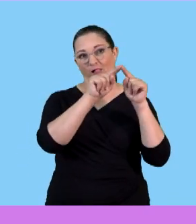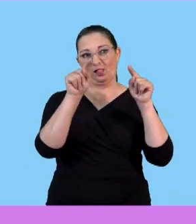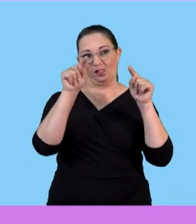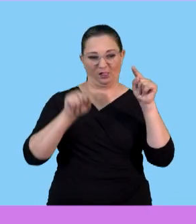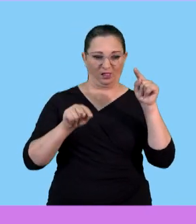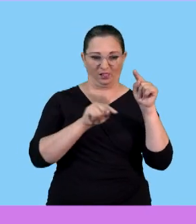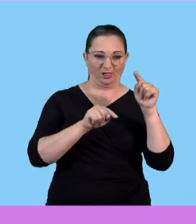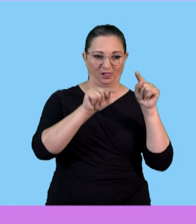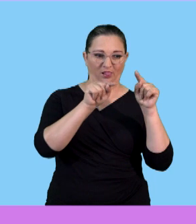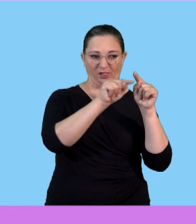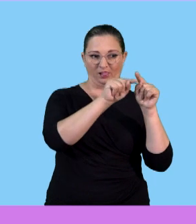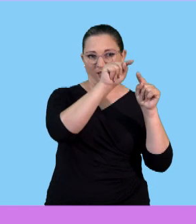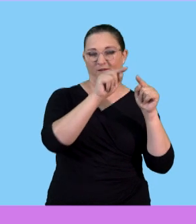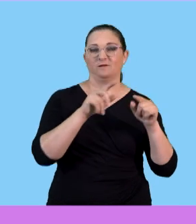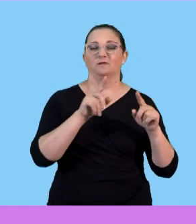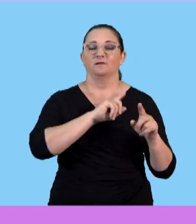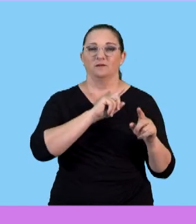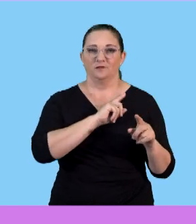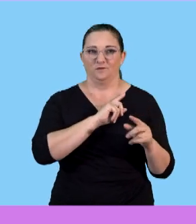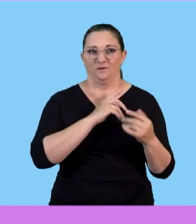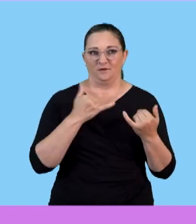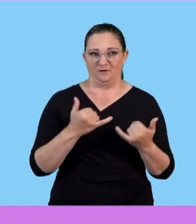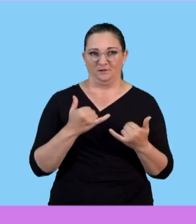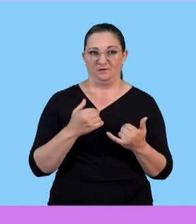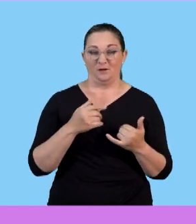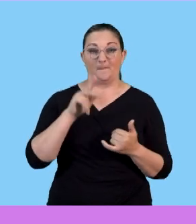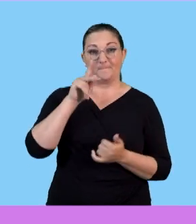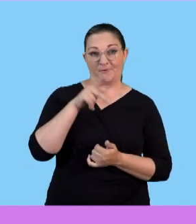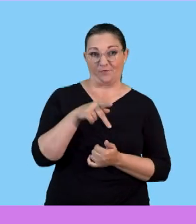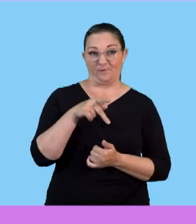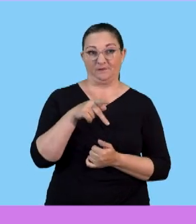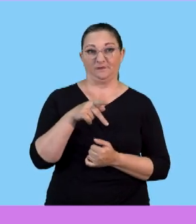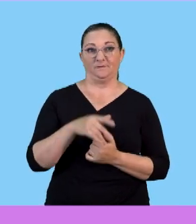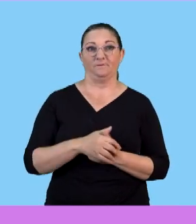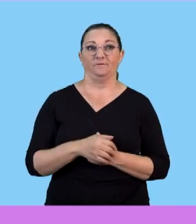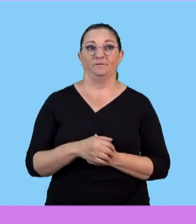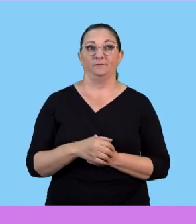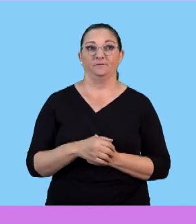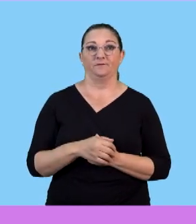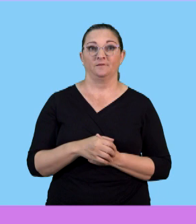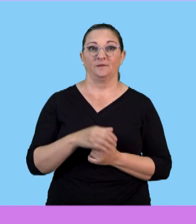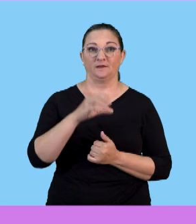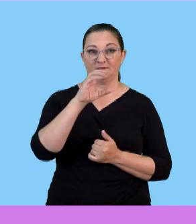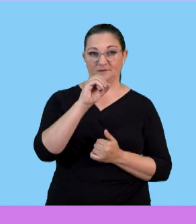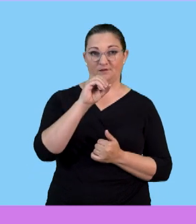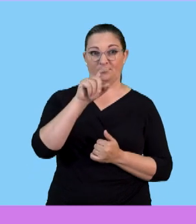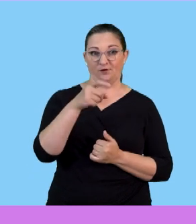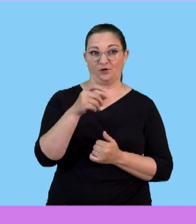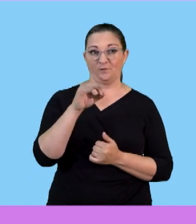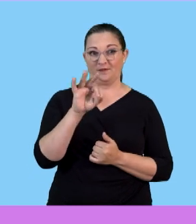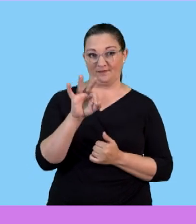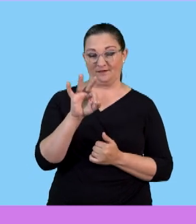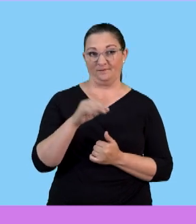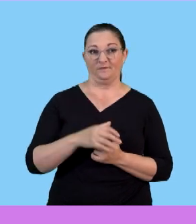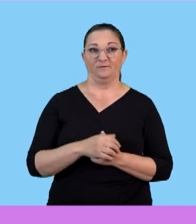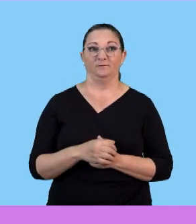around. Therefore, it is going to be, my perimeter is going to be